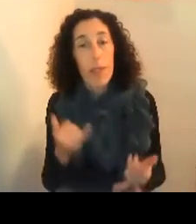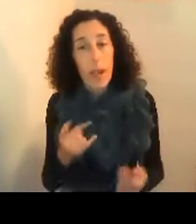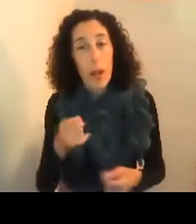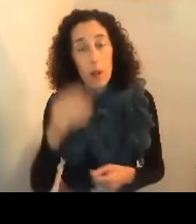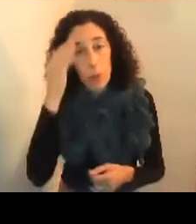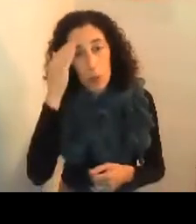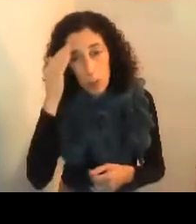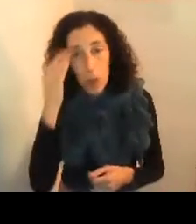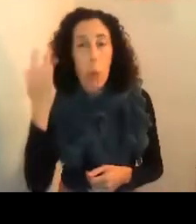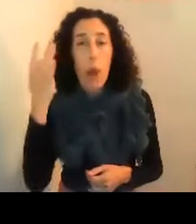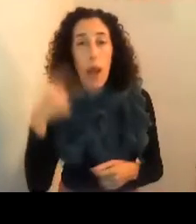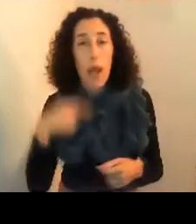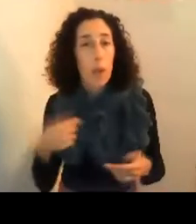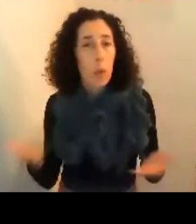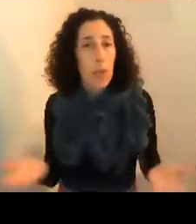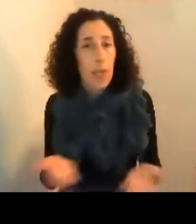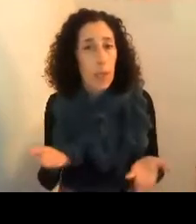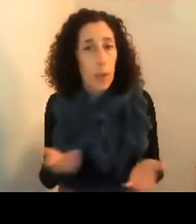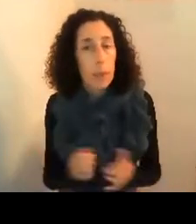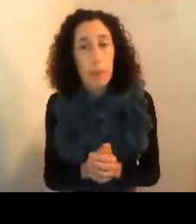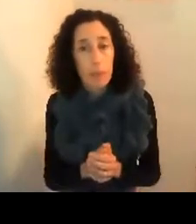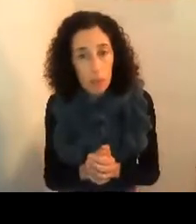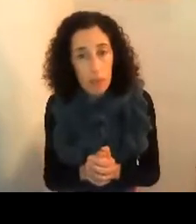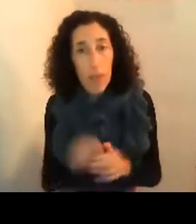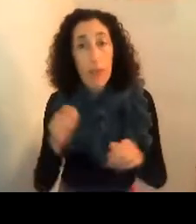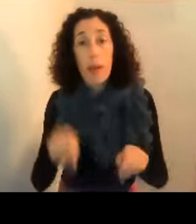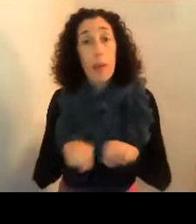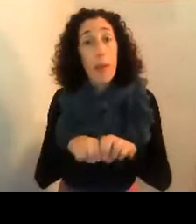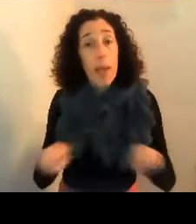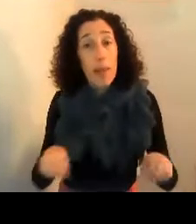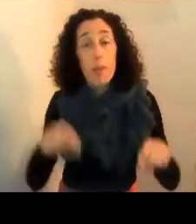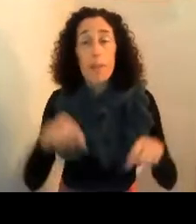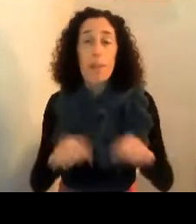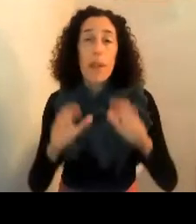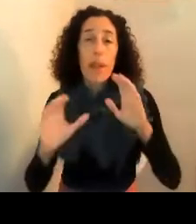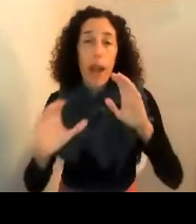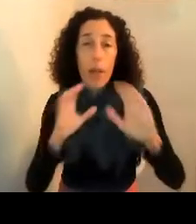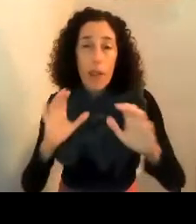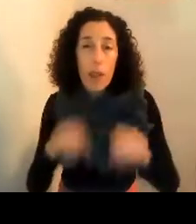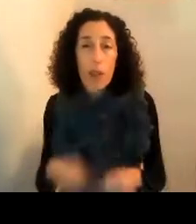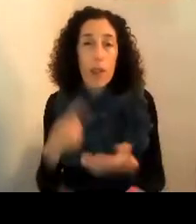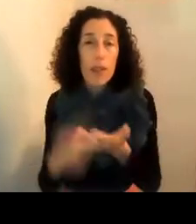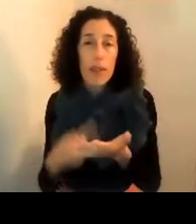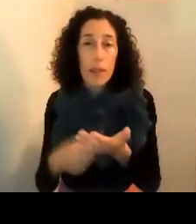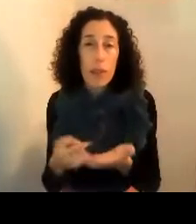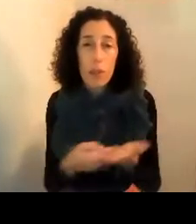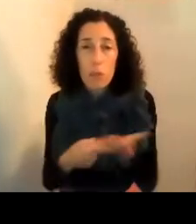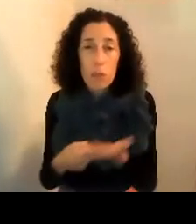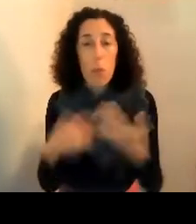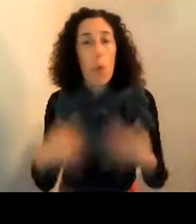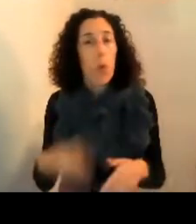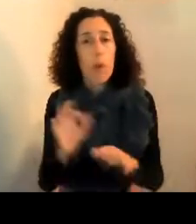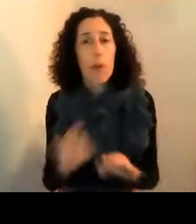very excited to receive this invitation to hold space for this conversation because it is so crucially important that